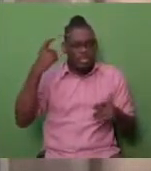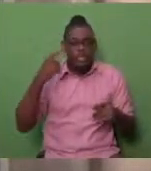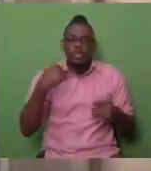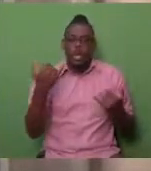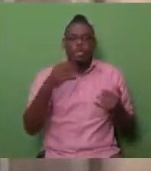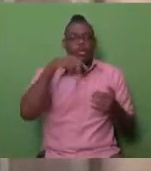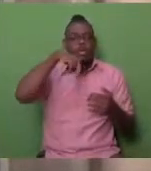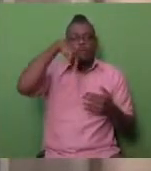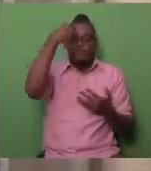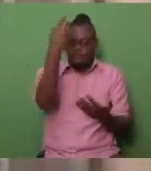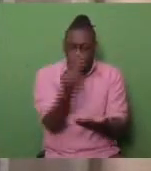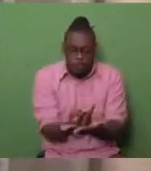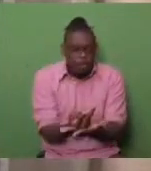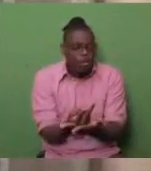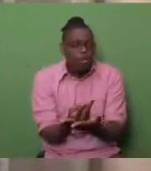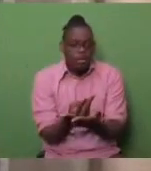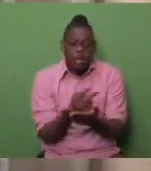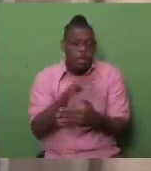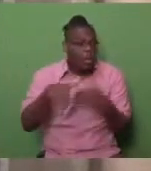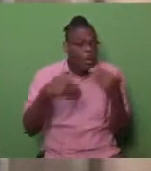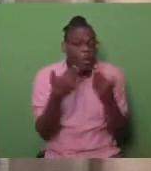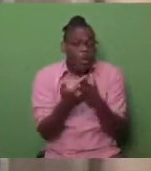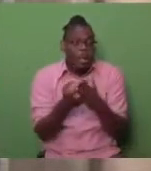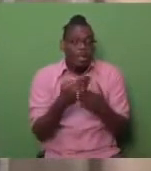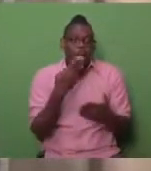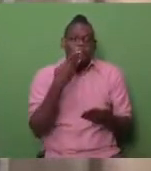PNM promises never materialize.